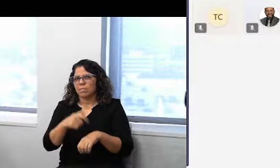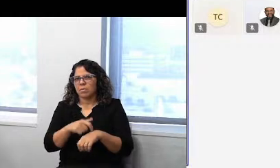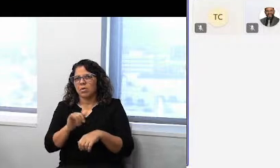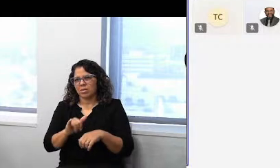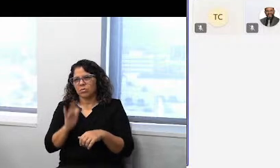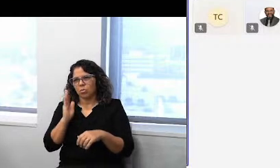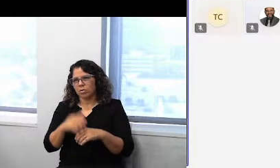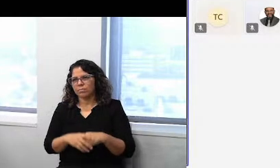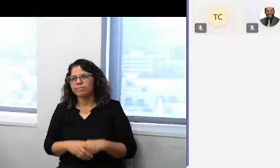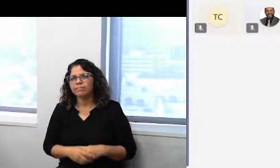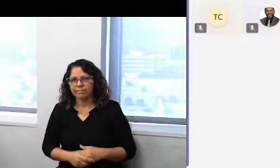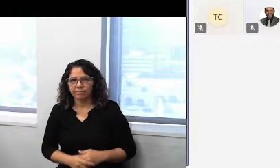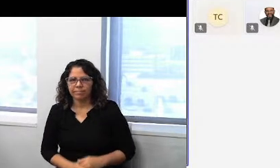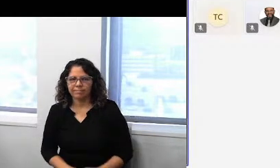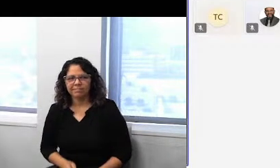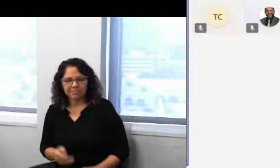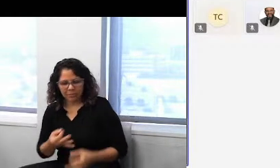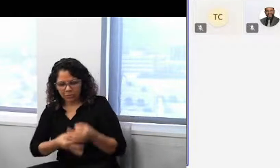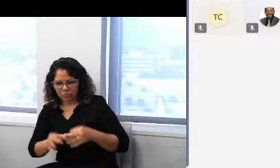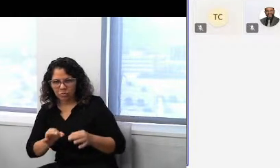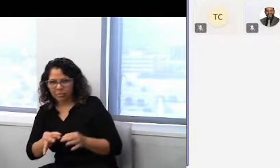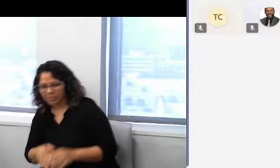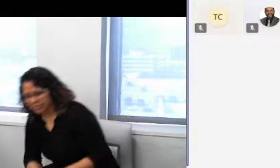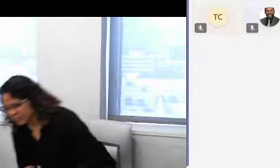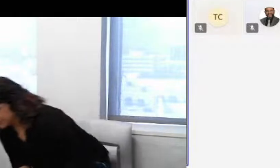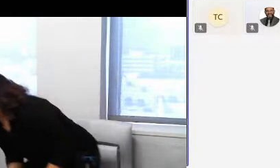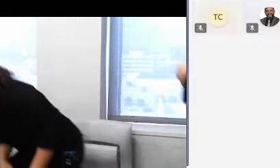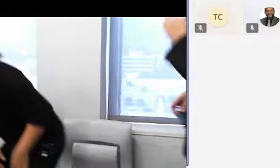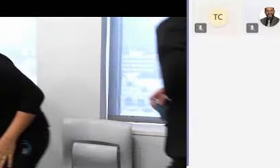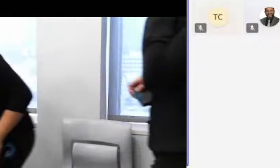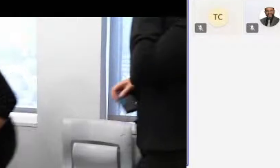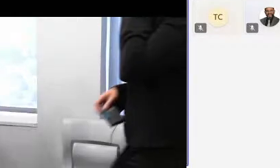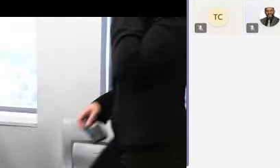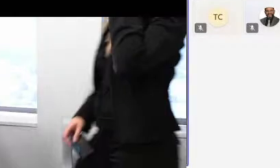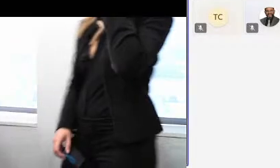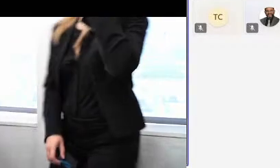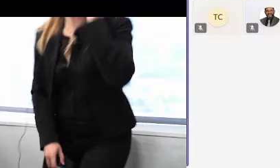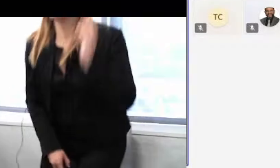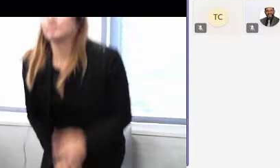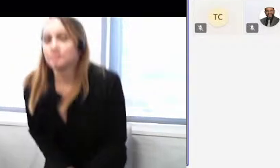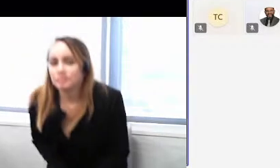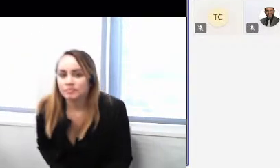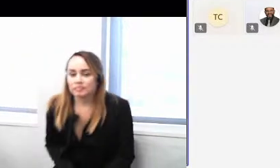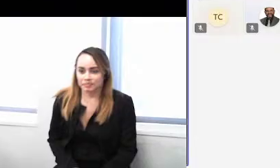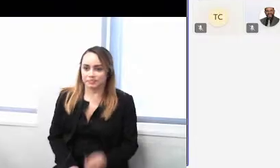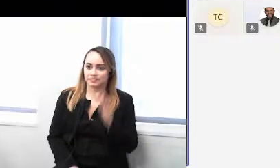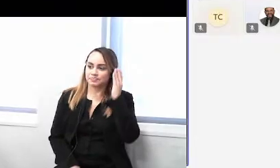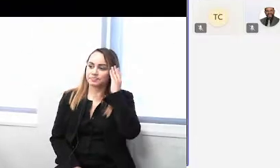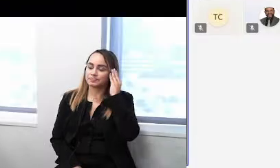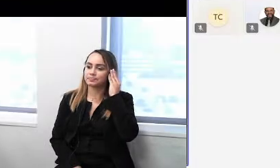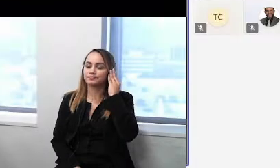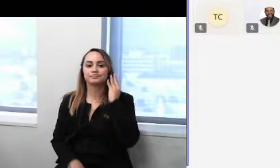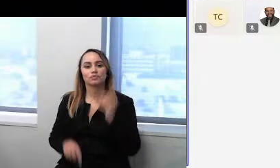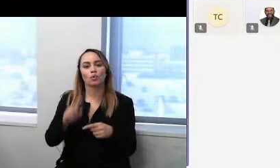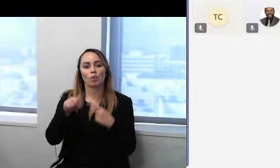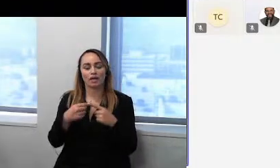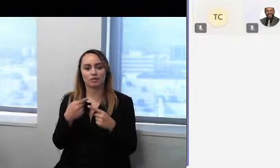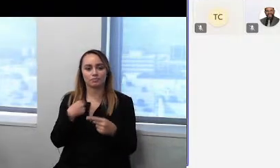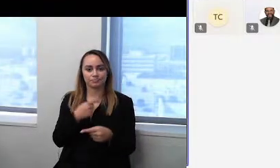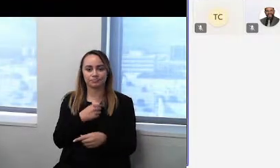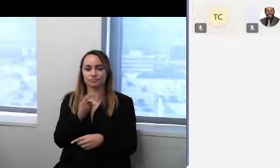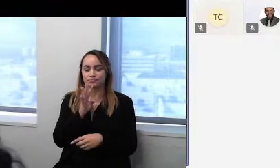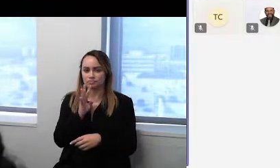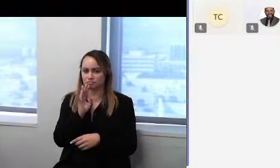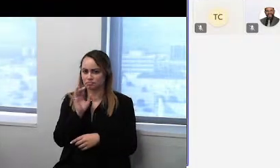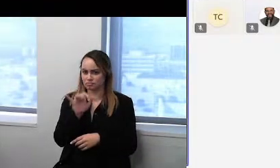So I want to make sure you answered my question. I'm not implying that you intended not to. When we were talking about these features